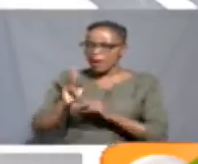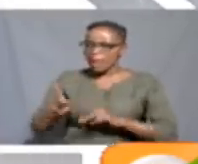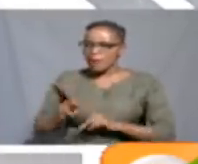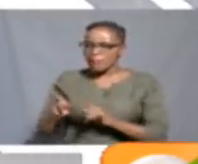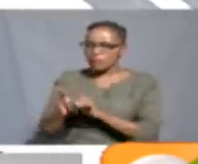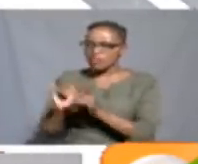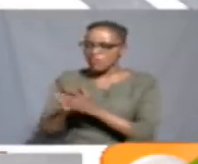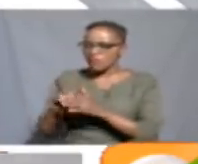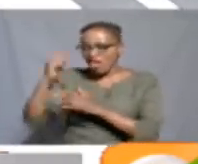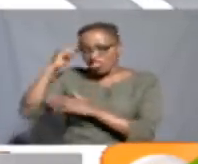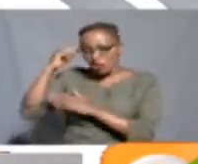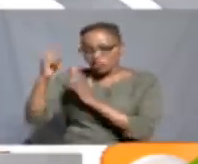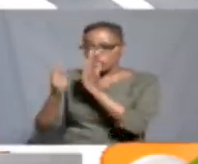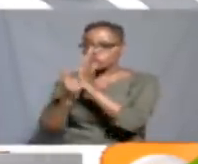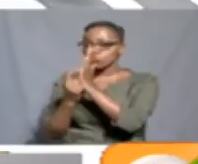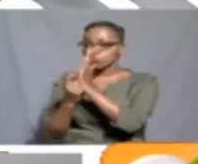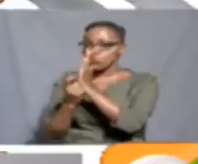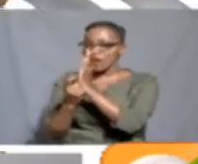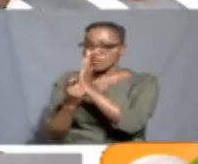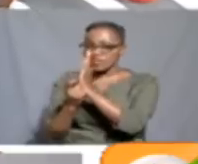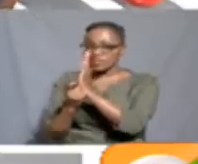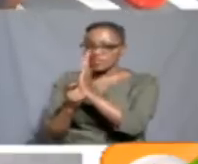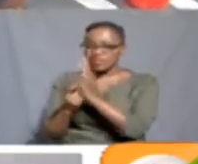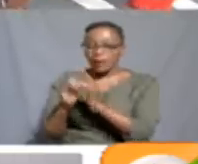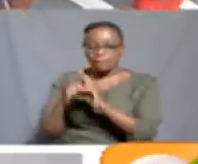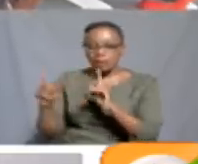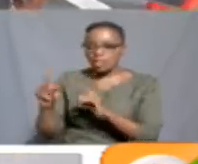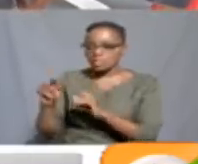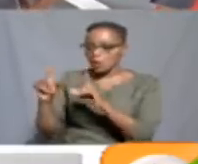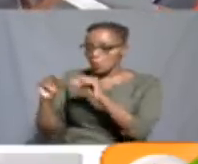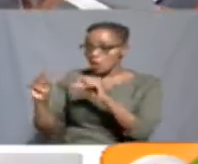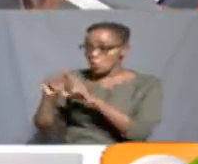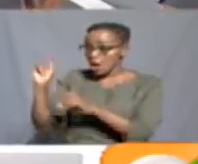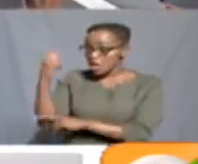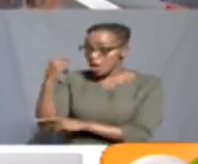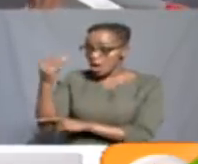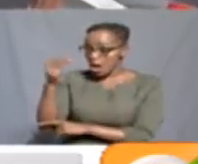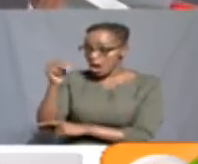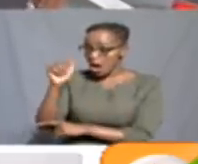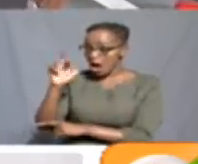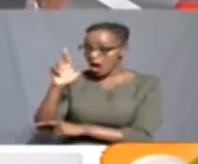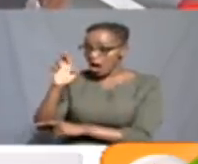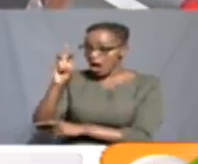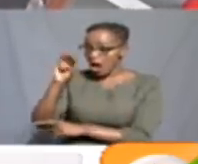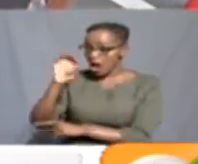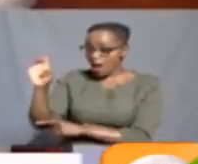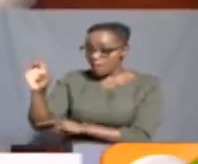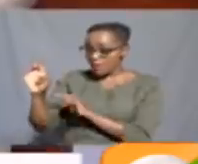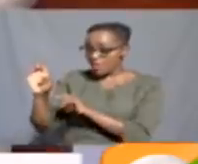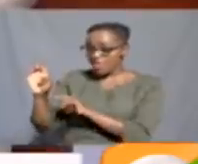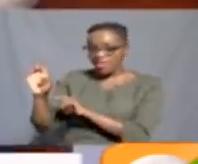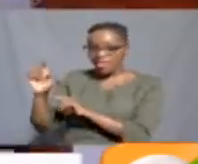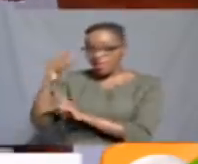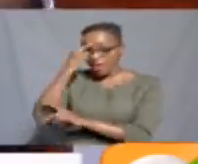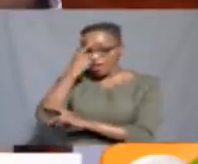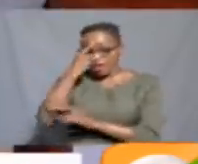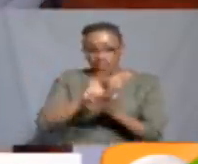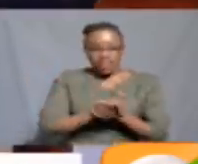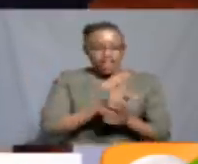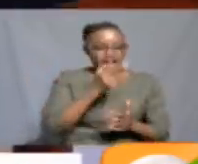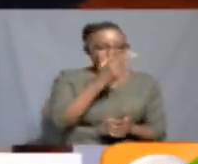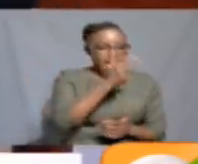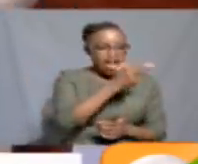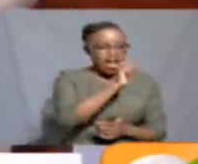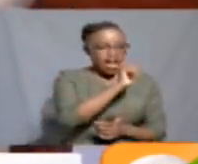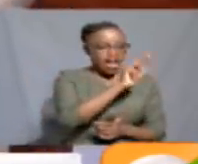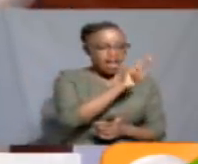it's Swahili. Yeah, because, no, it's become Har Har Mahadev. No, go on. Har Ambe. Har Har Ambe.